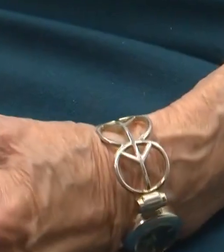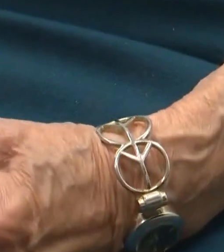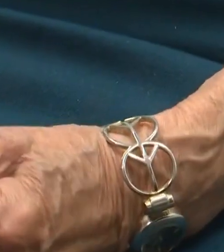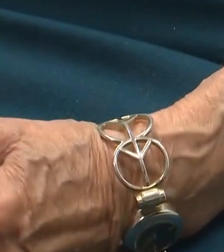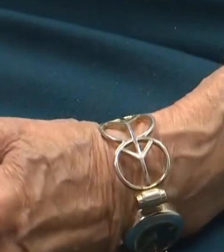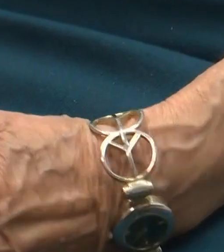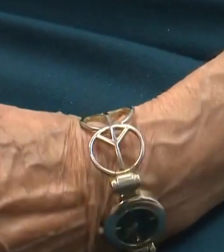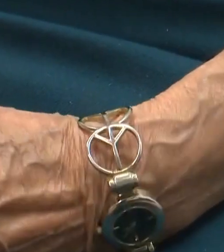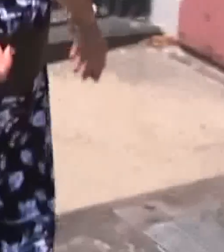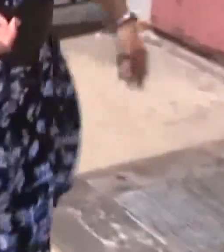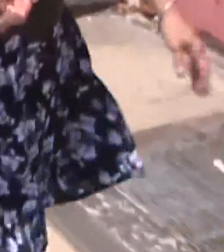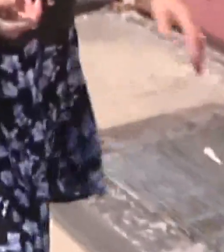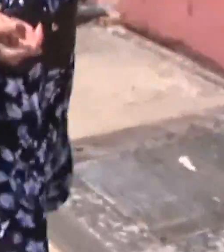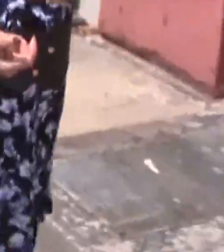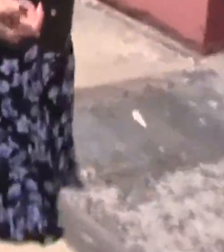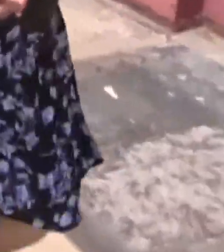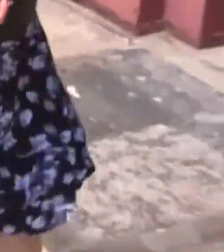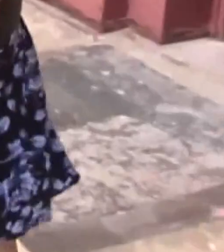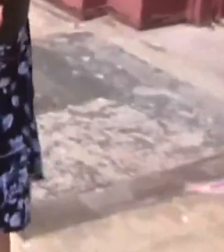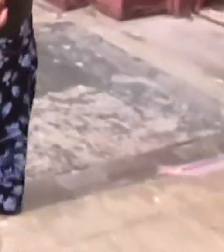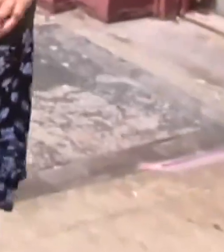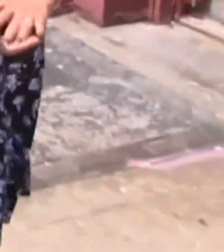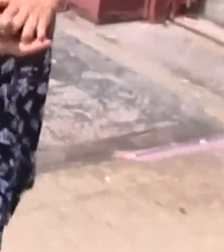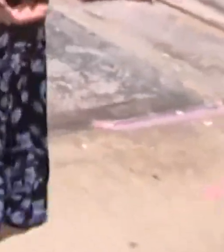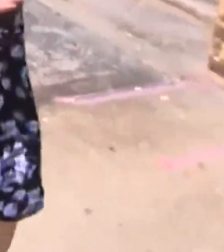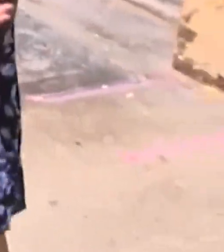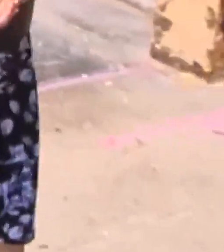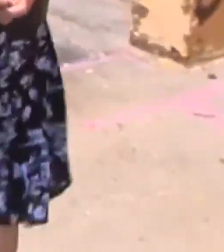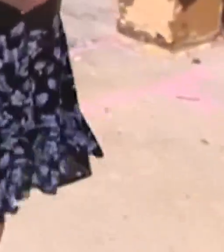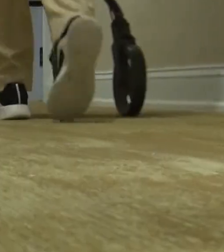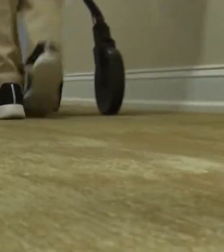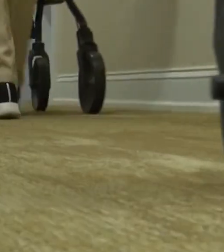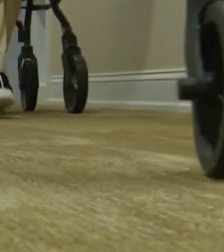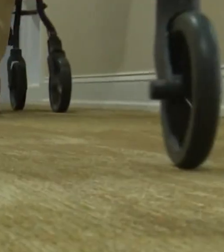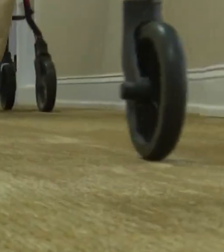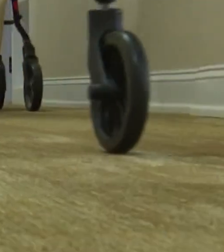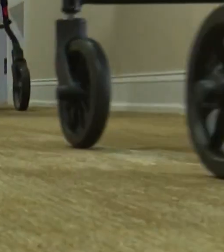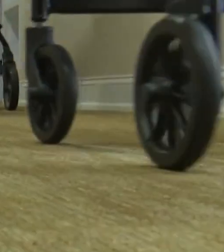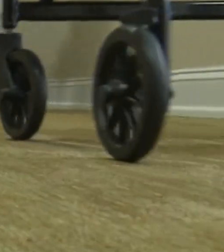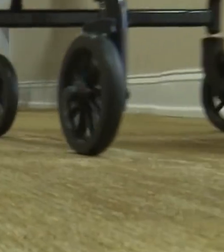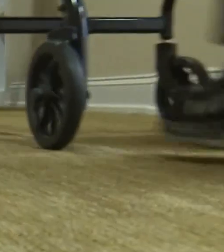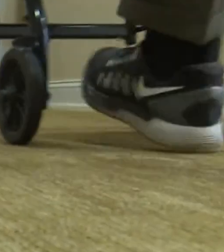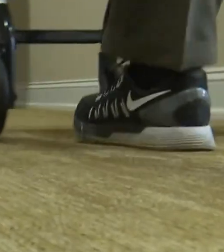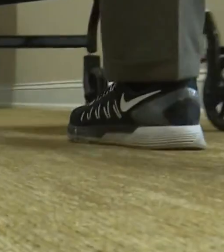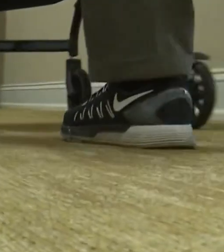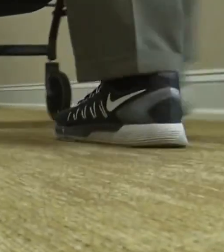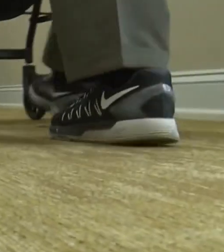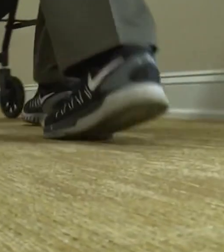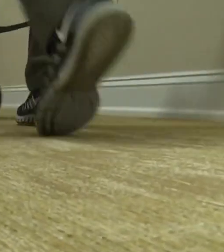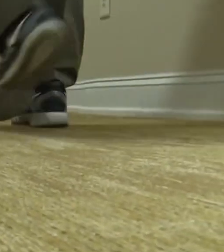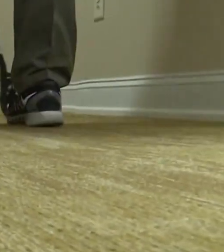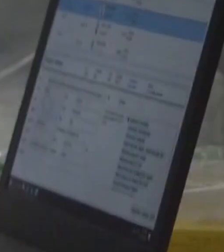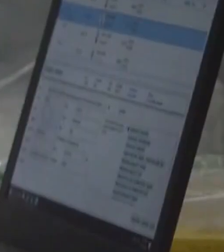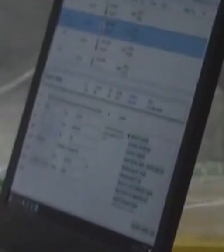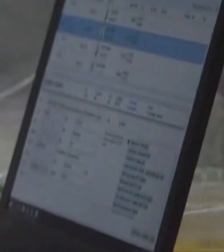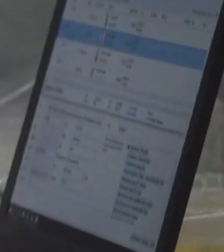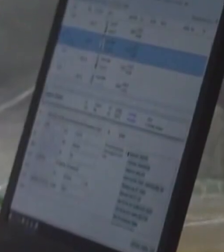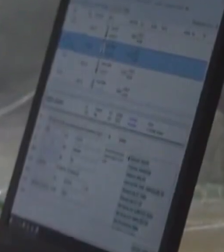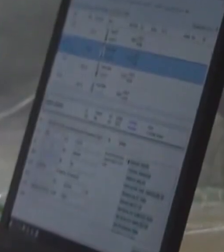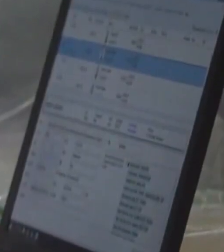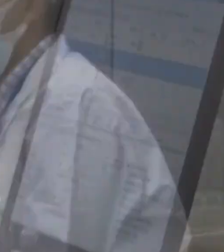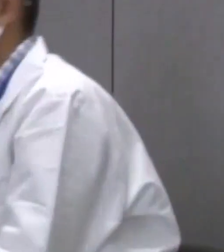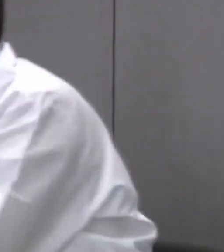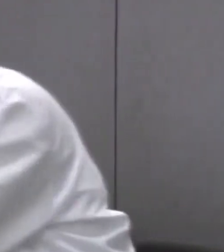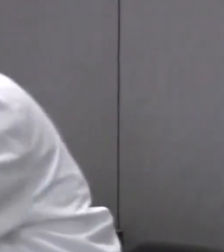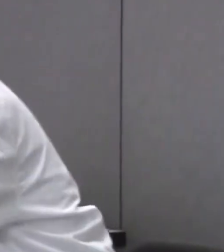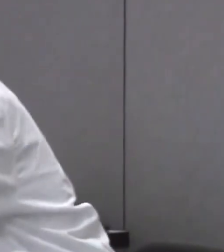On board with rolling out the vaccine to San Diego's senior population, County Supervisors Chair Nathan Fletcher says health officials are already doing